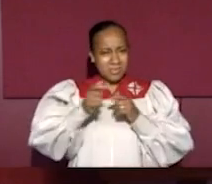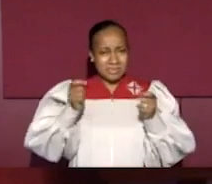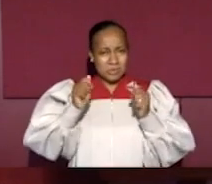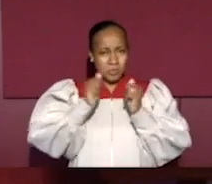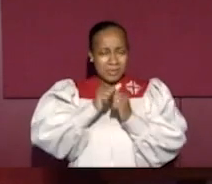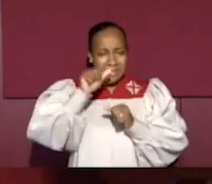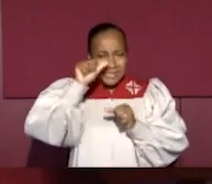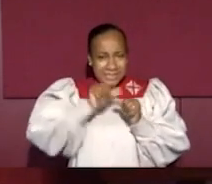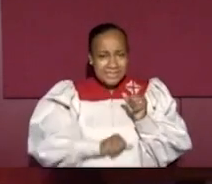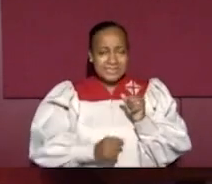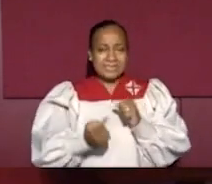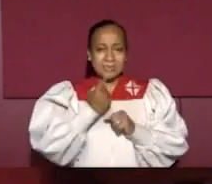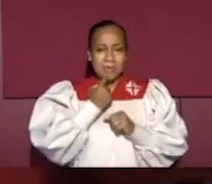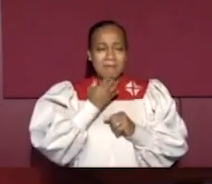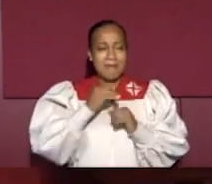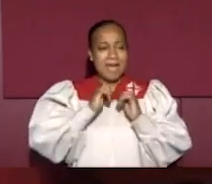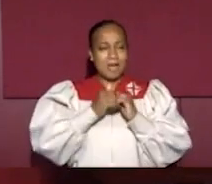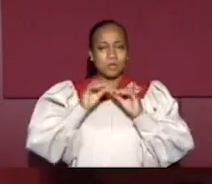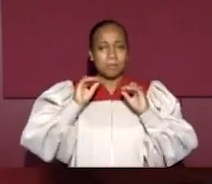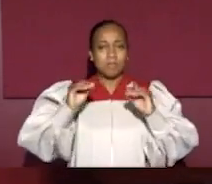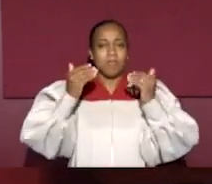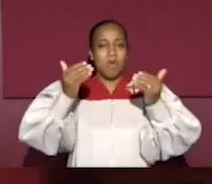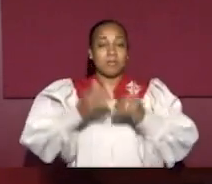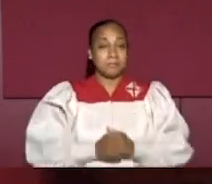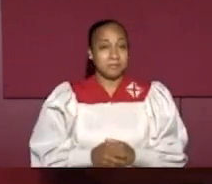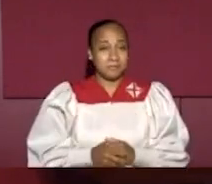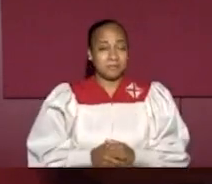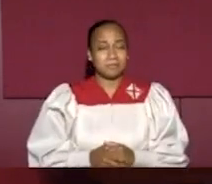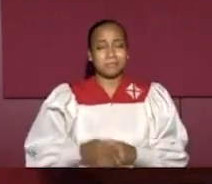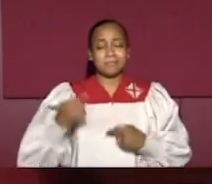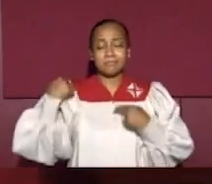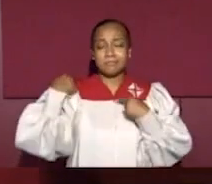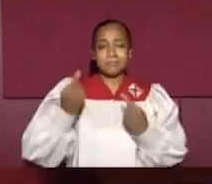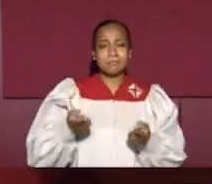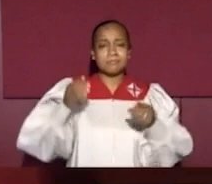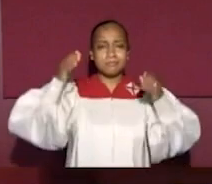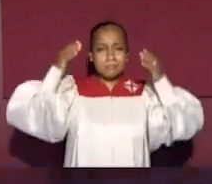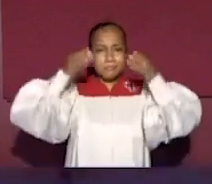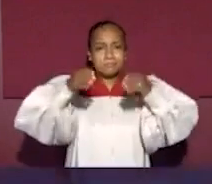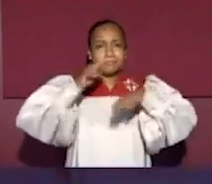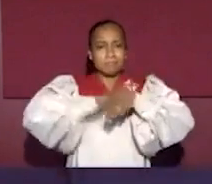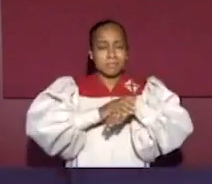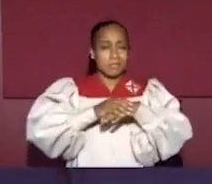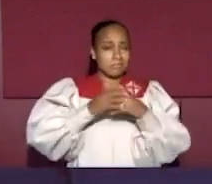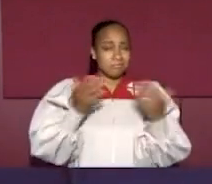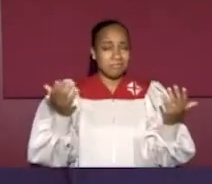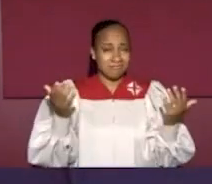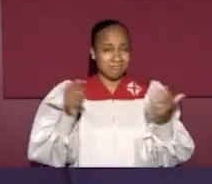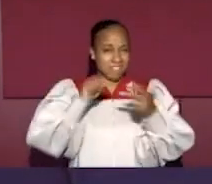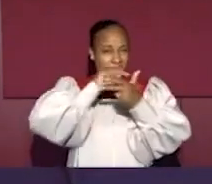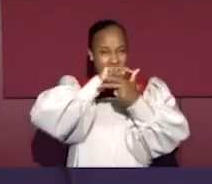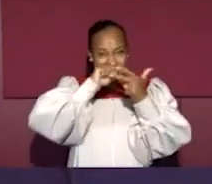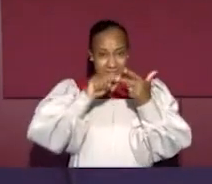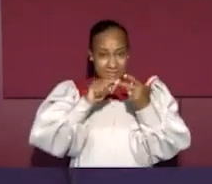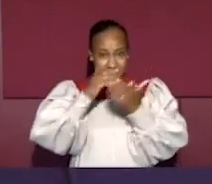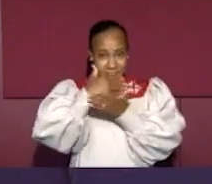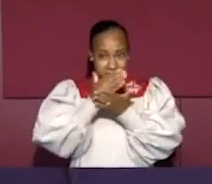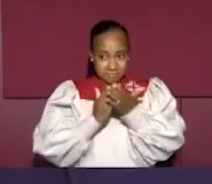and every disappointment and then how to move on. And so we've been focusing on basically 3